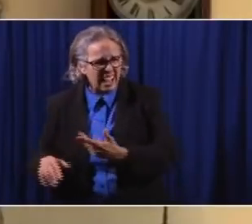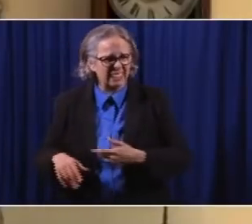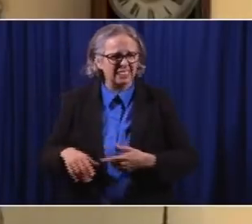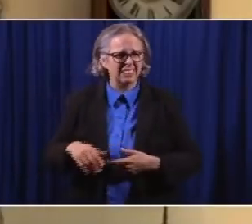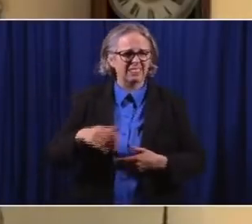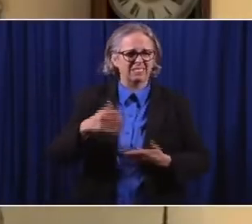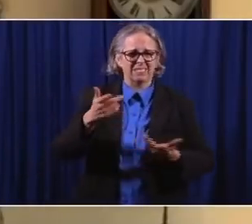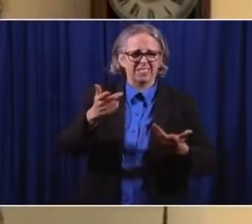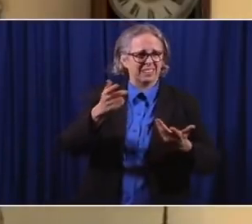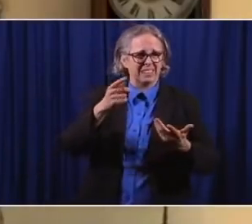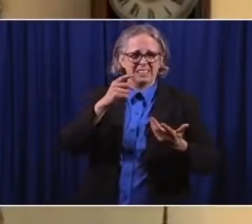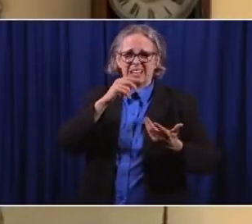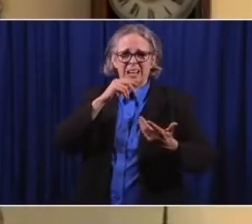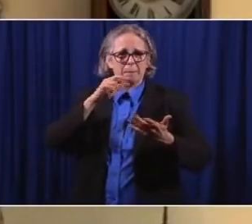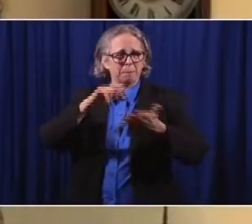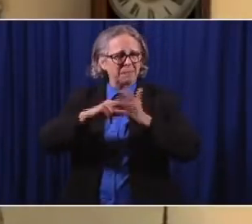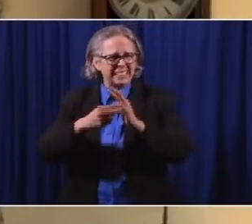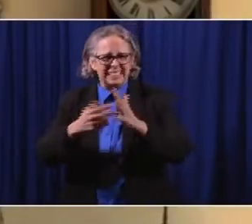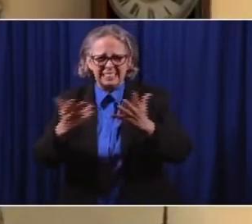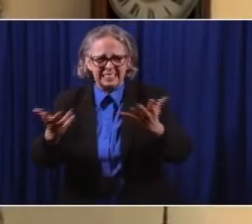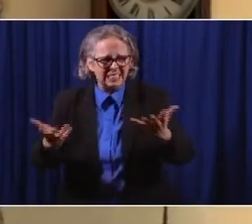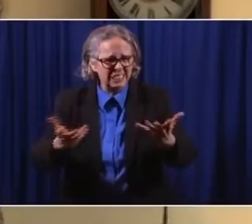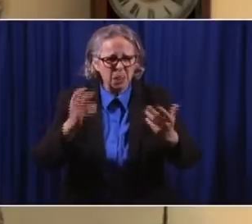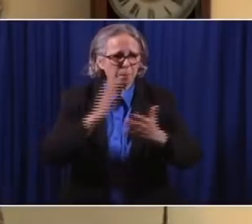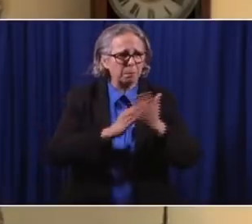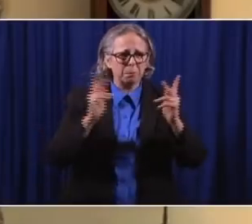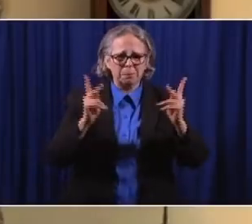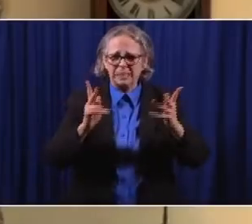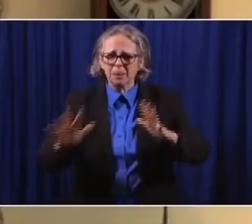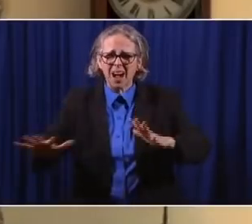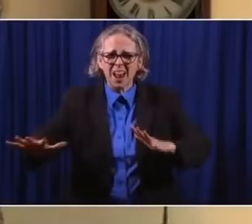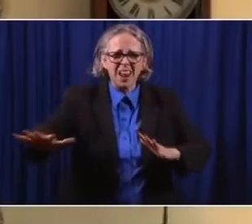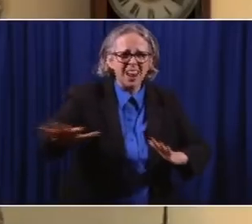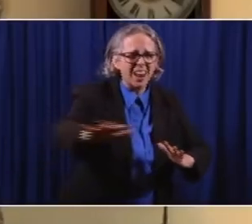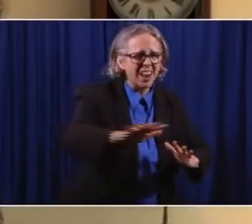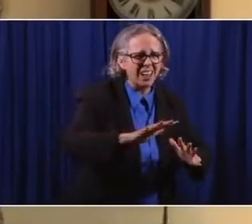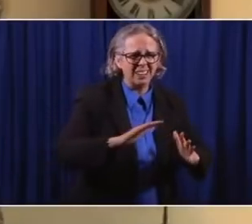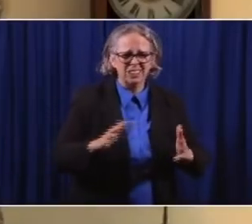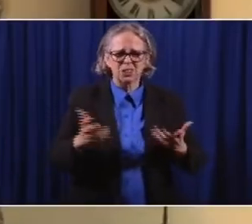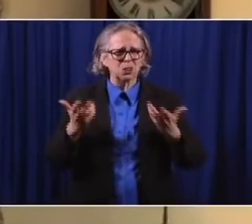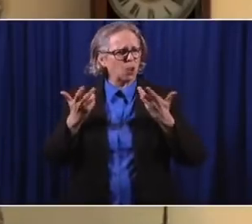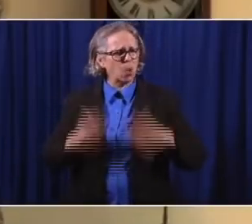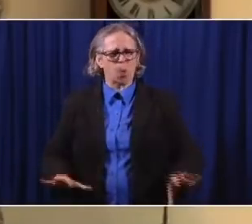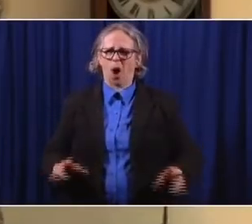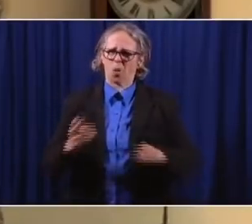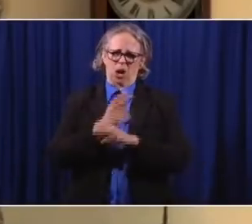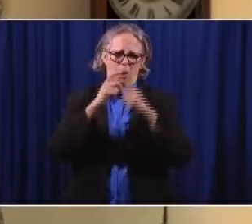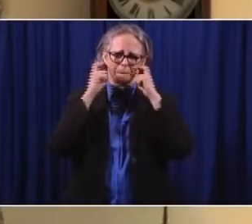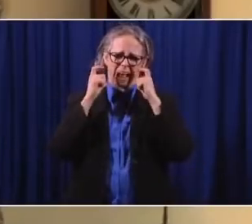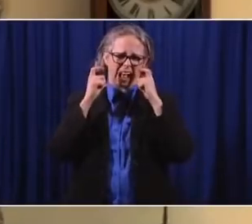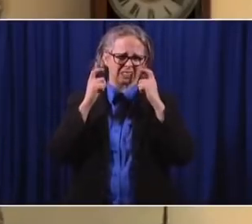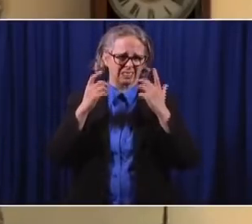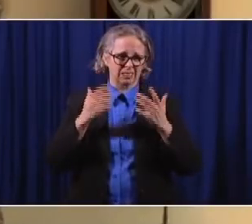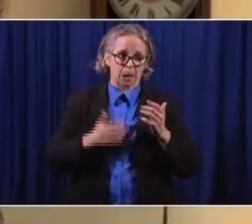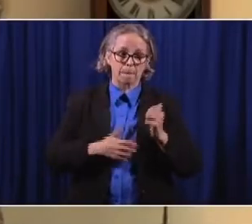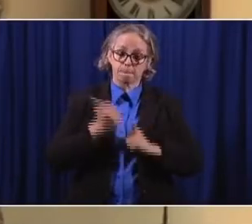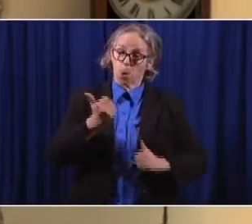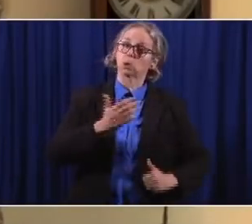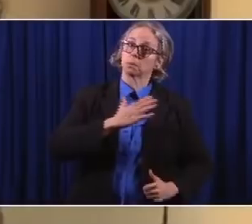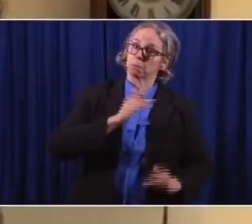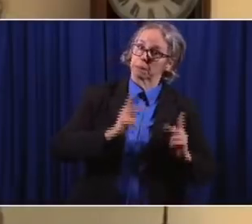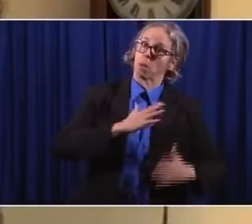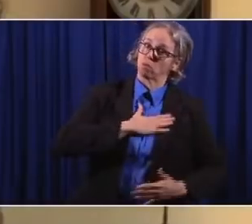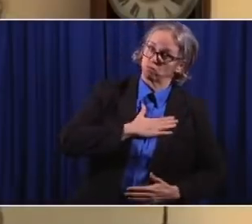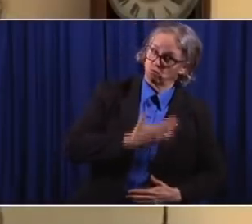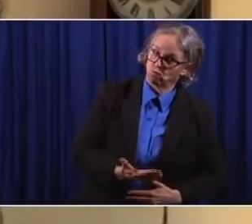We have some of our citizens who, don't want to wear a mask. Most do. And